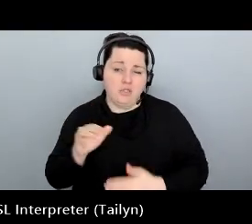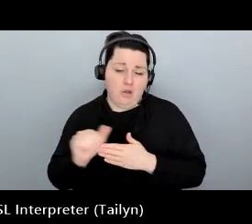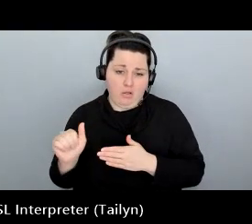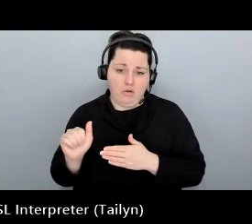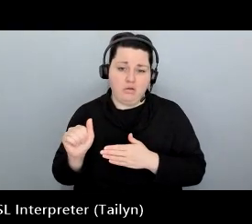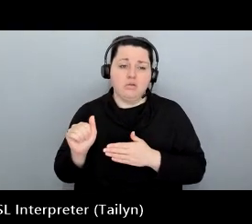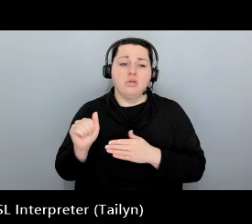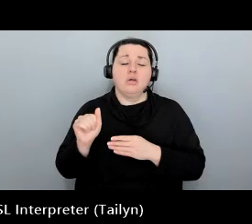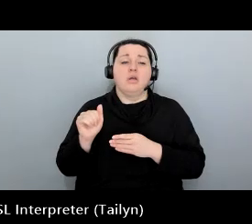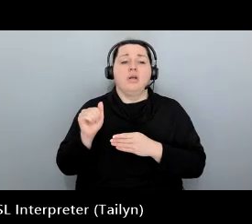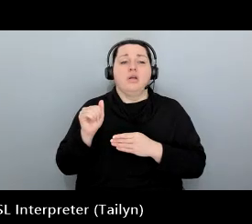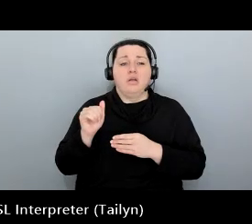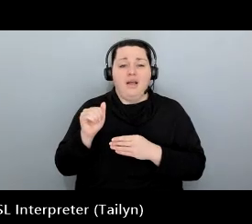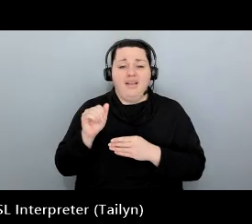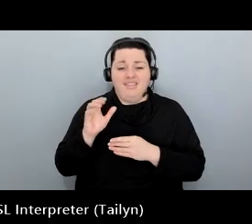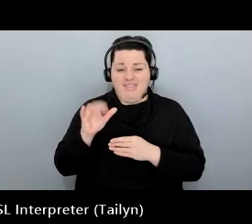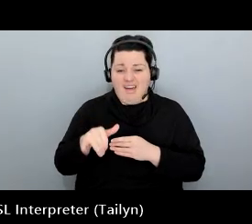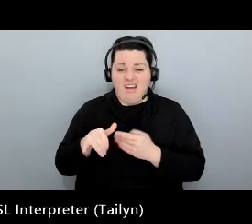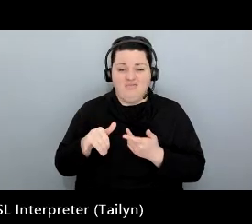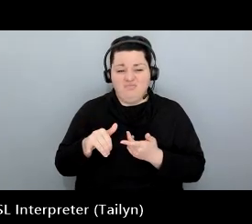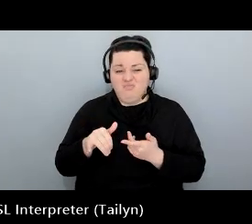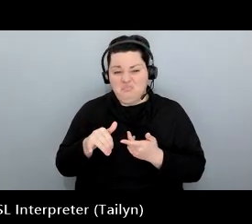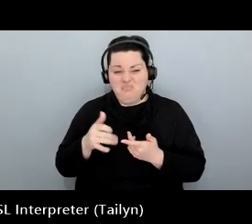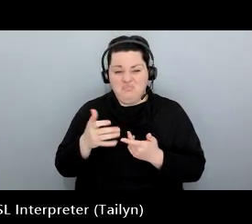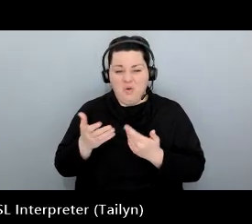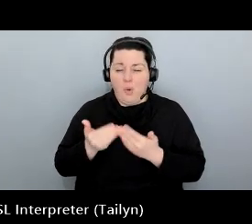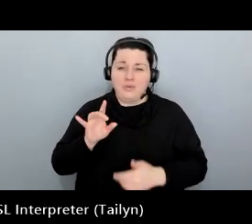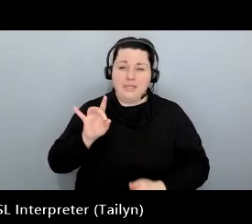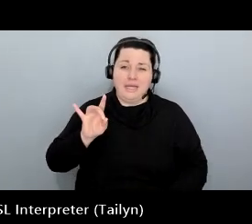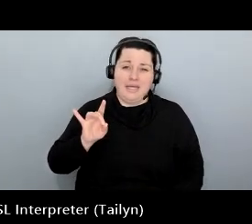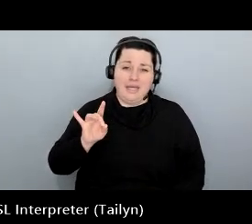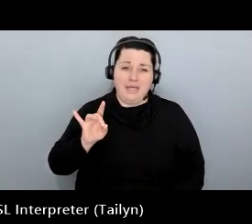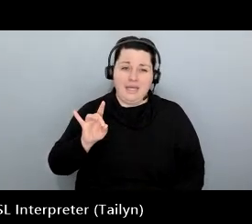out of that, almost, eight and a half, so